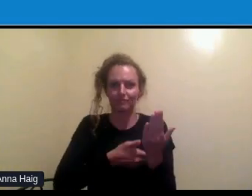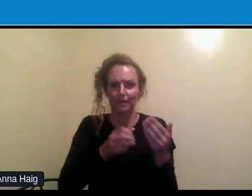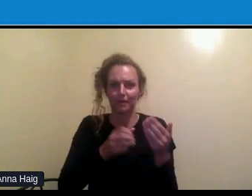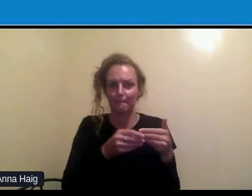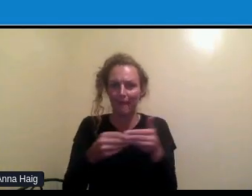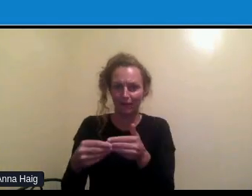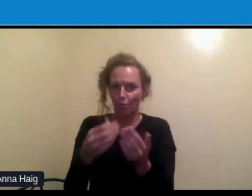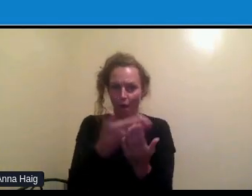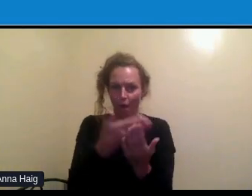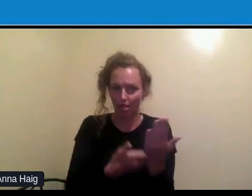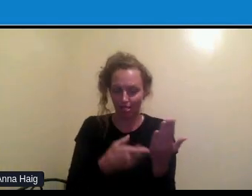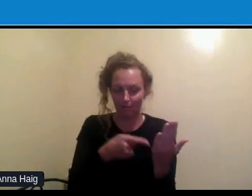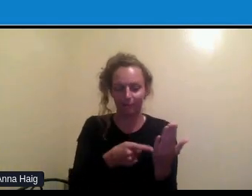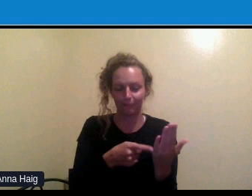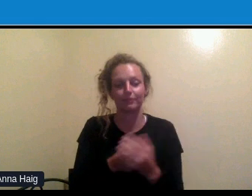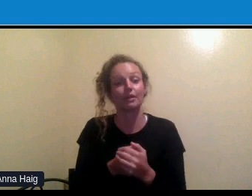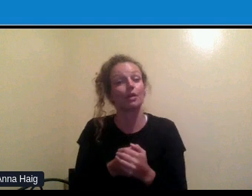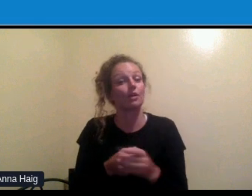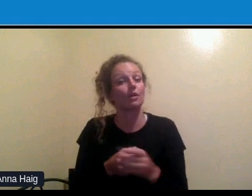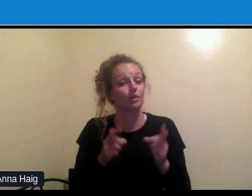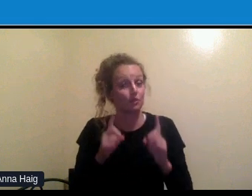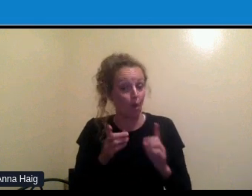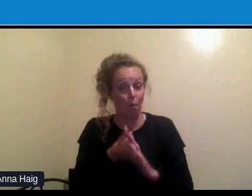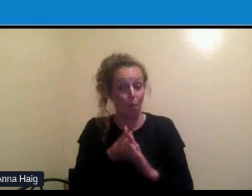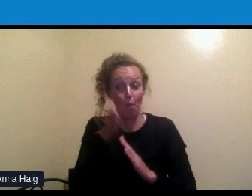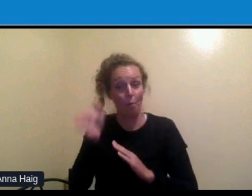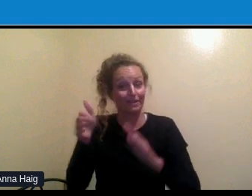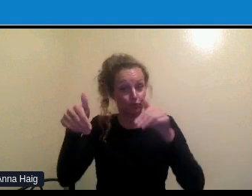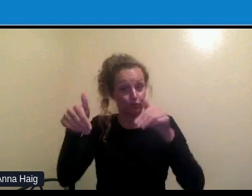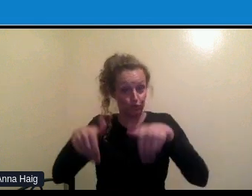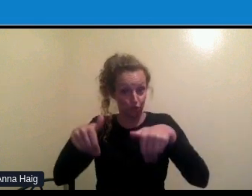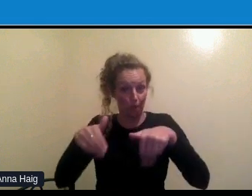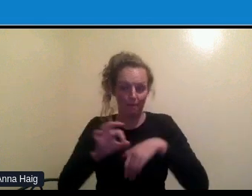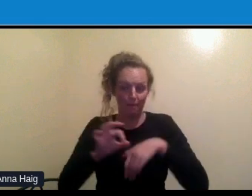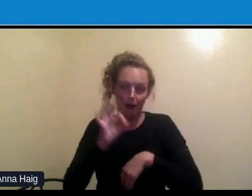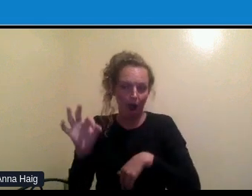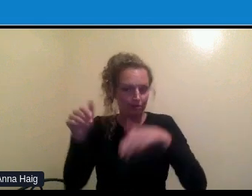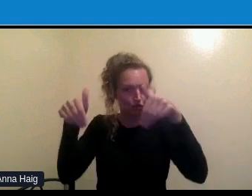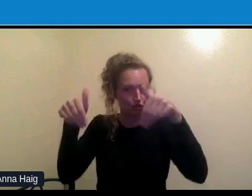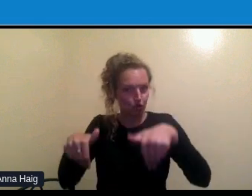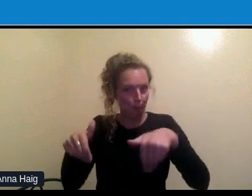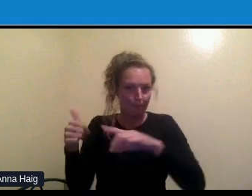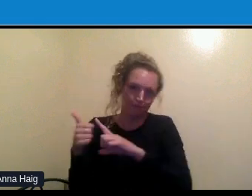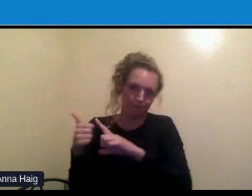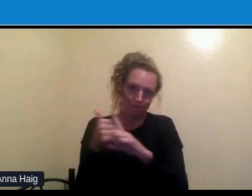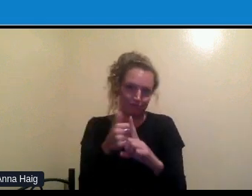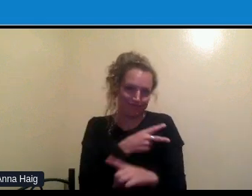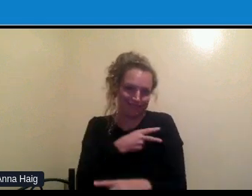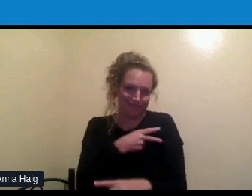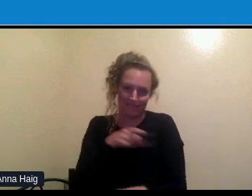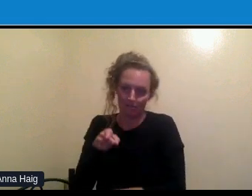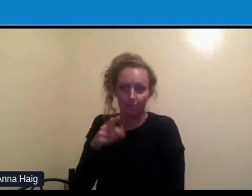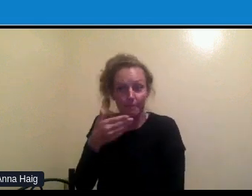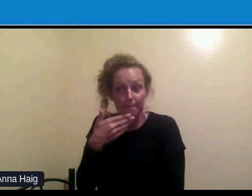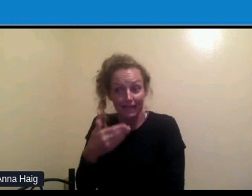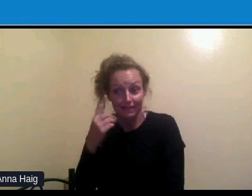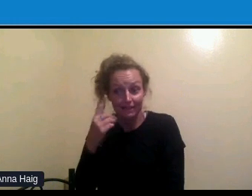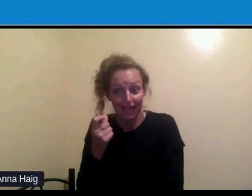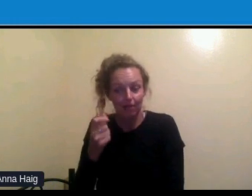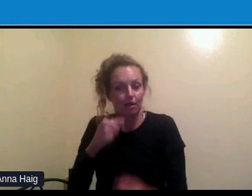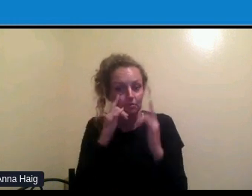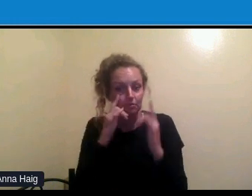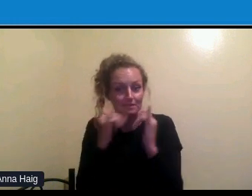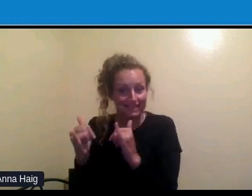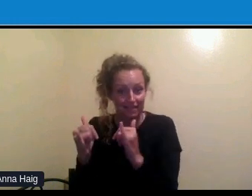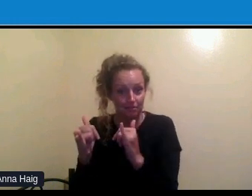So what they did was they went into the shop and they asked the store assistants if they could just turn on a few laptops and see which ones would work